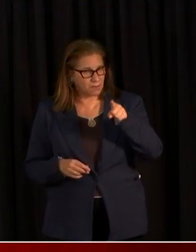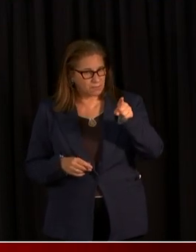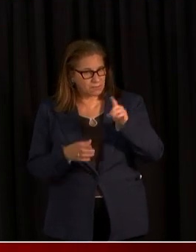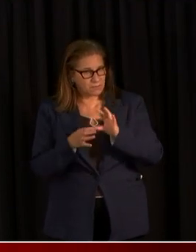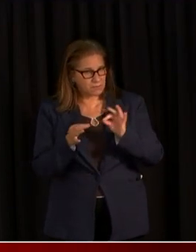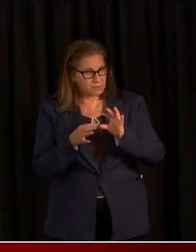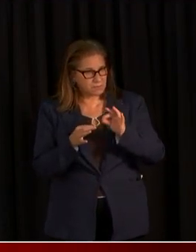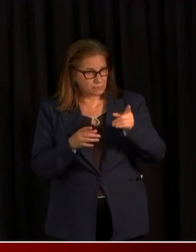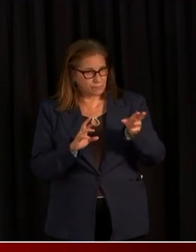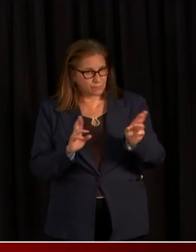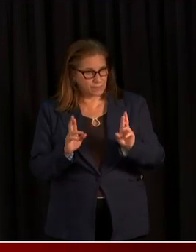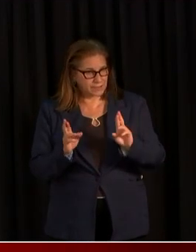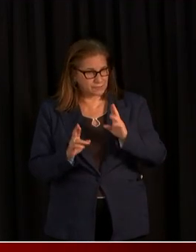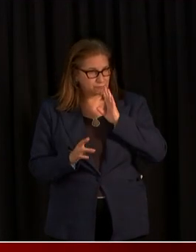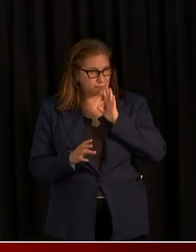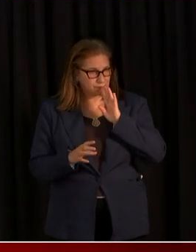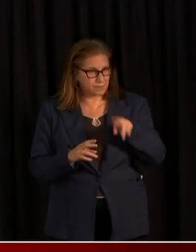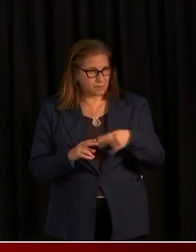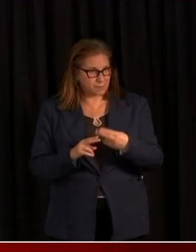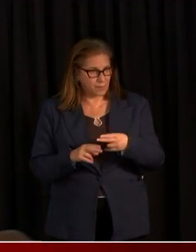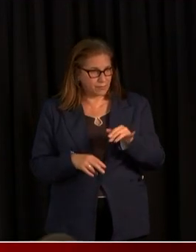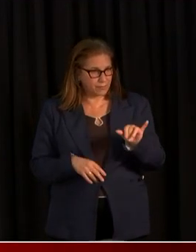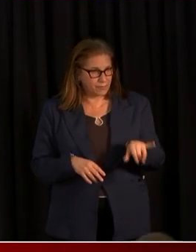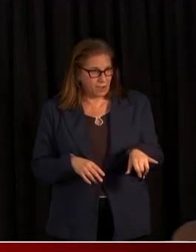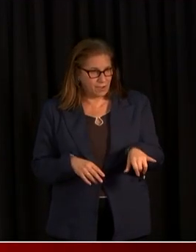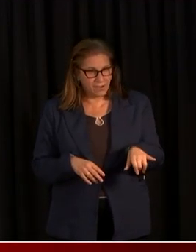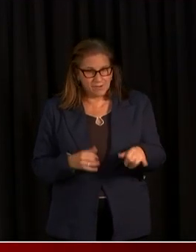could start with today's